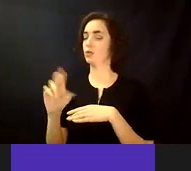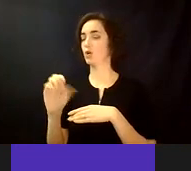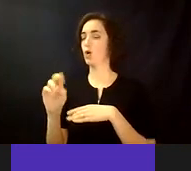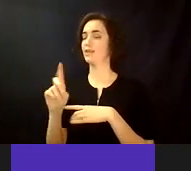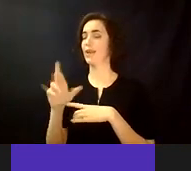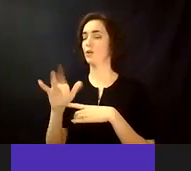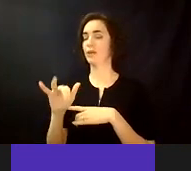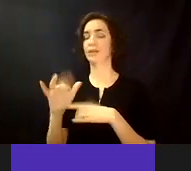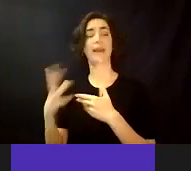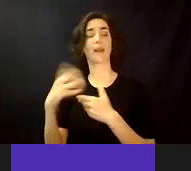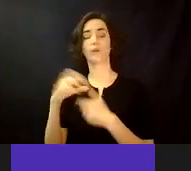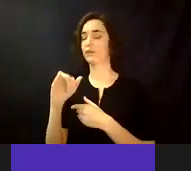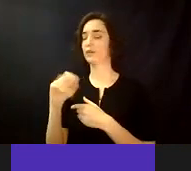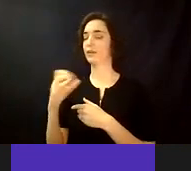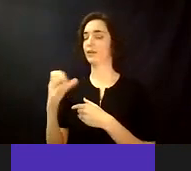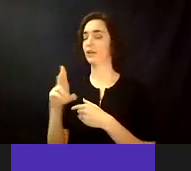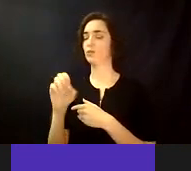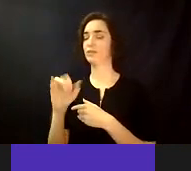Thank you, Dr. Beckers.